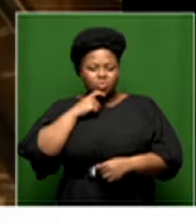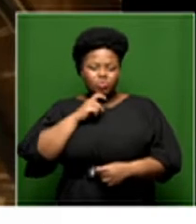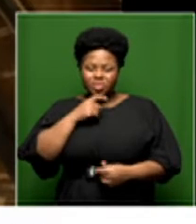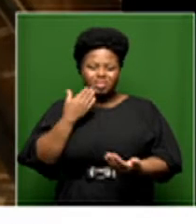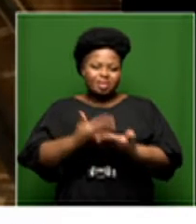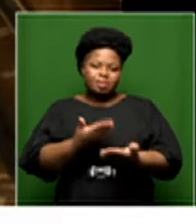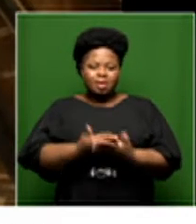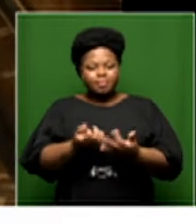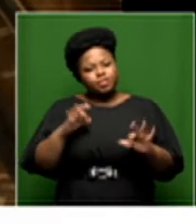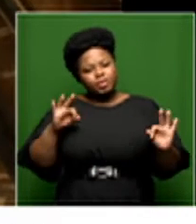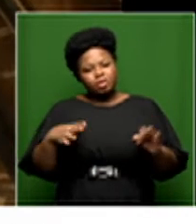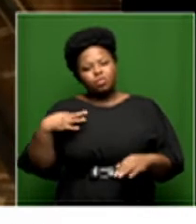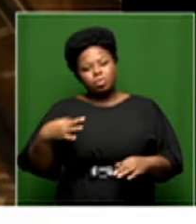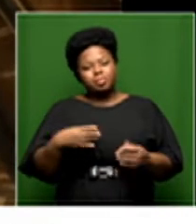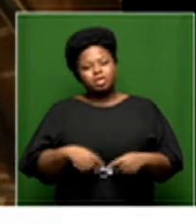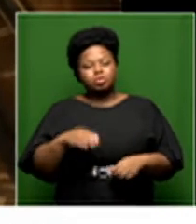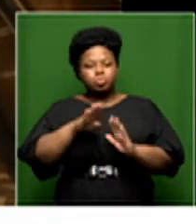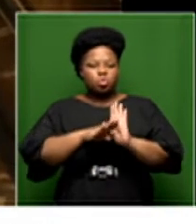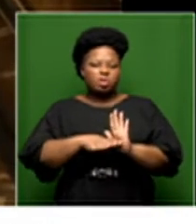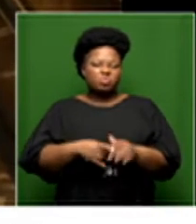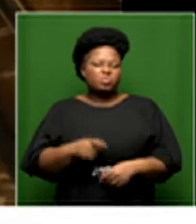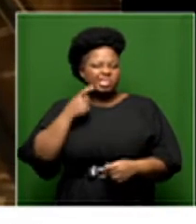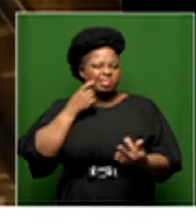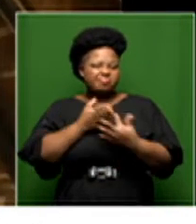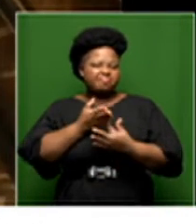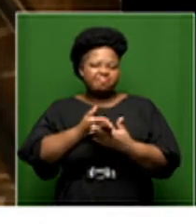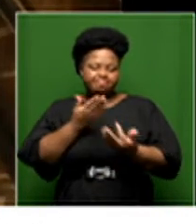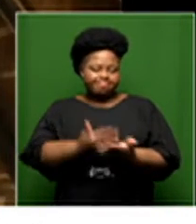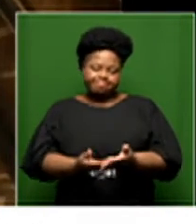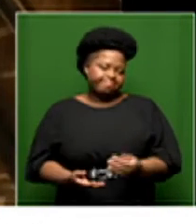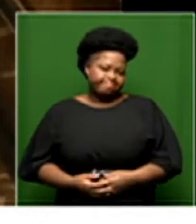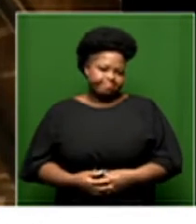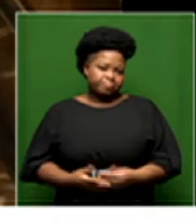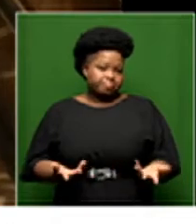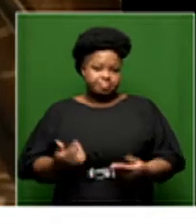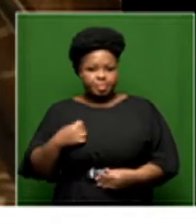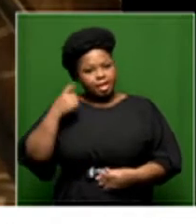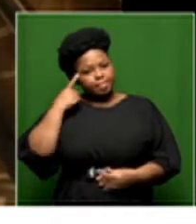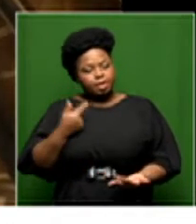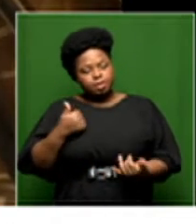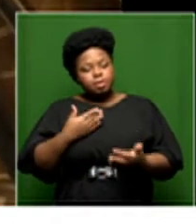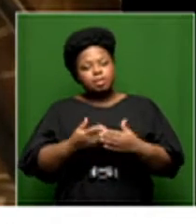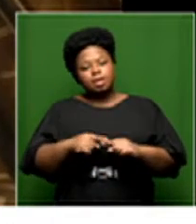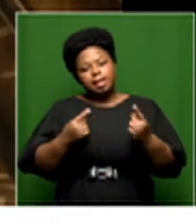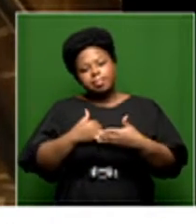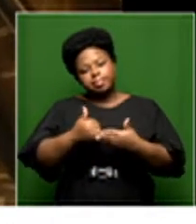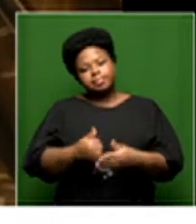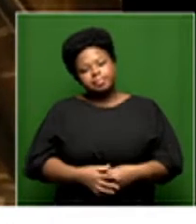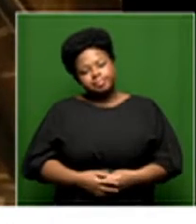and education applications and programs easier to access. And I think that would make a very big